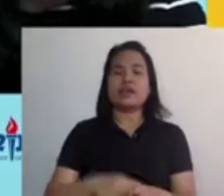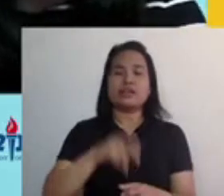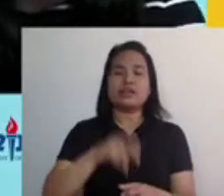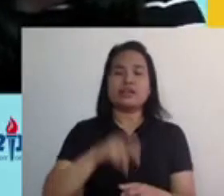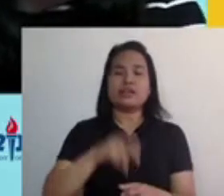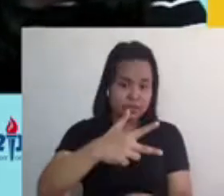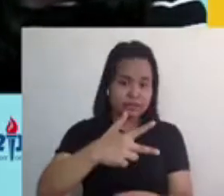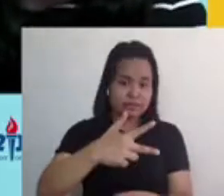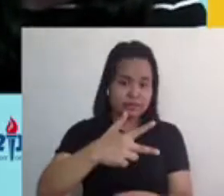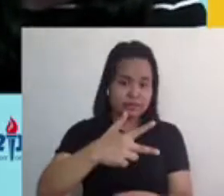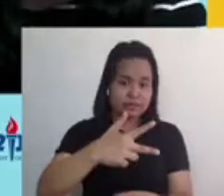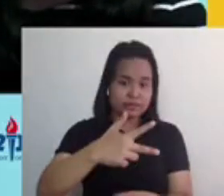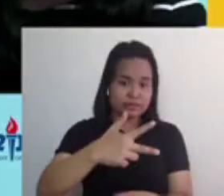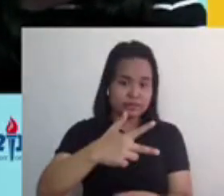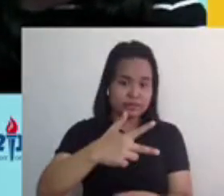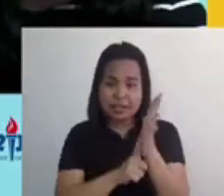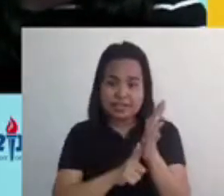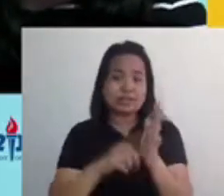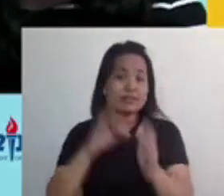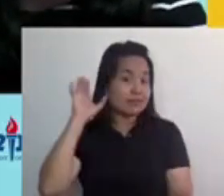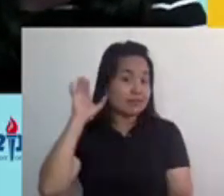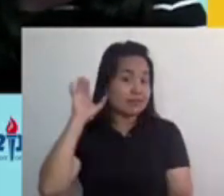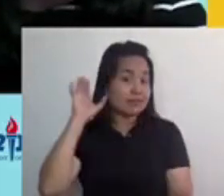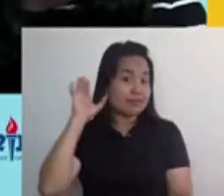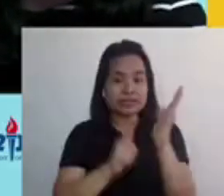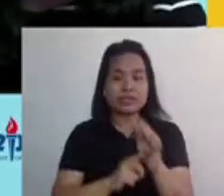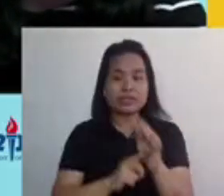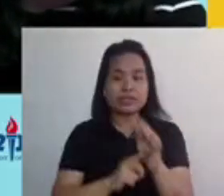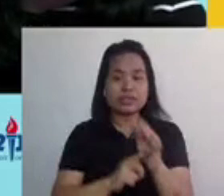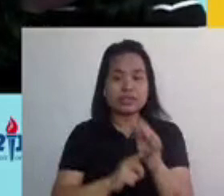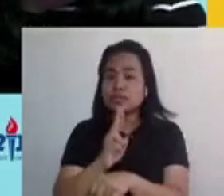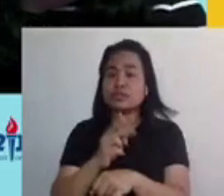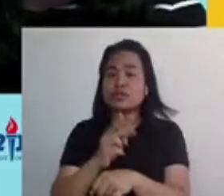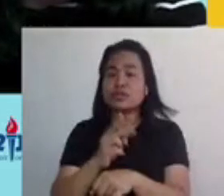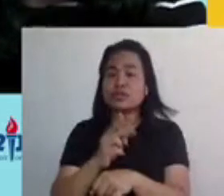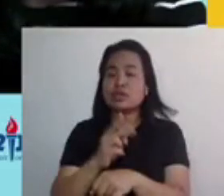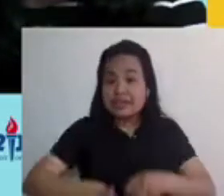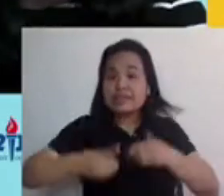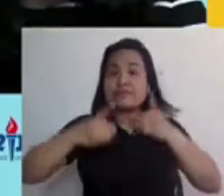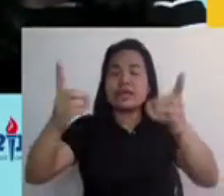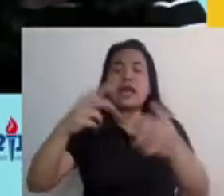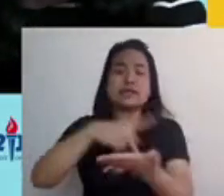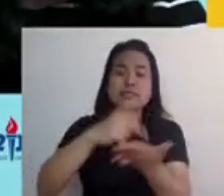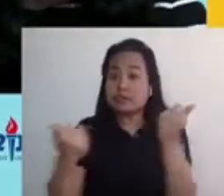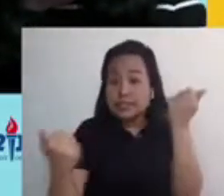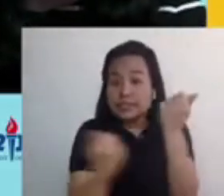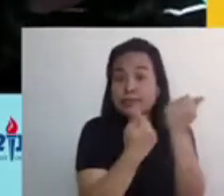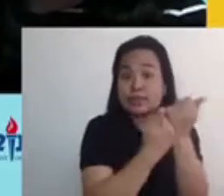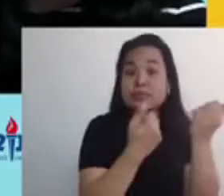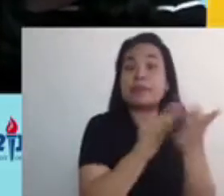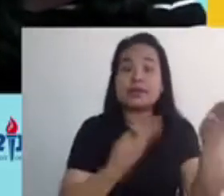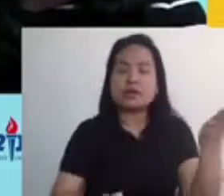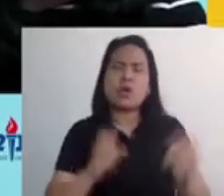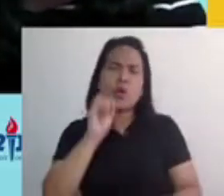audio lesson shall be used in lesson delivery as part of the supplementary materials or as one of the learning materials for